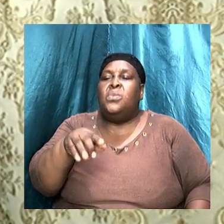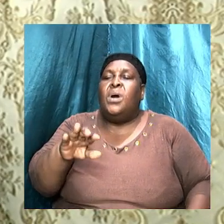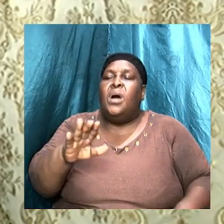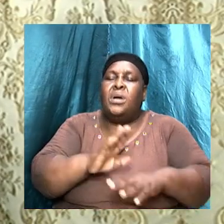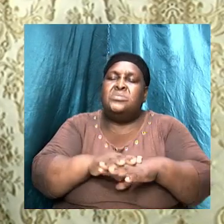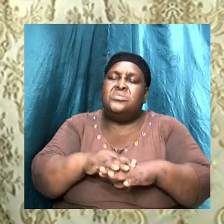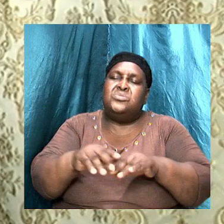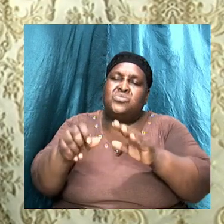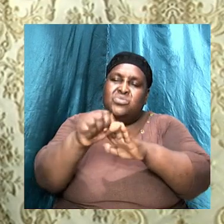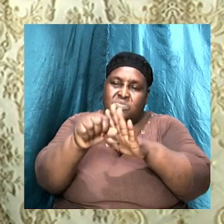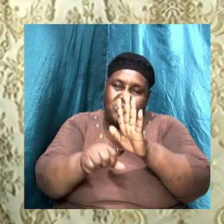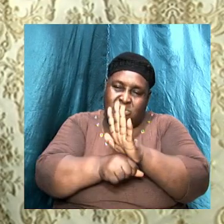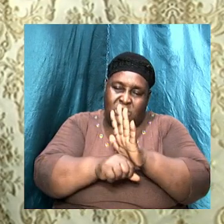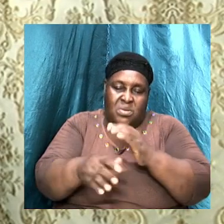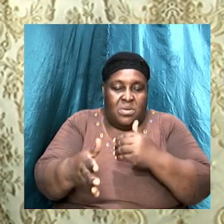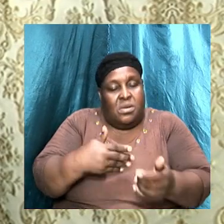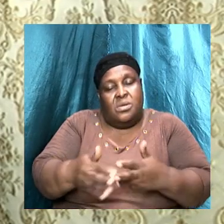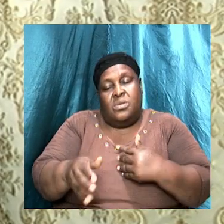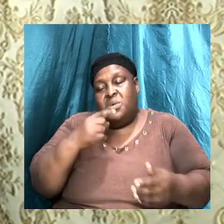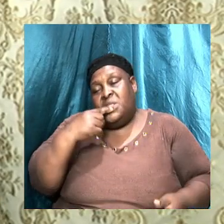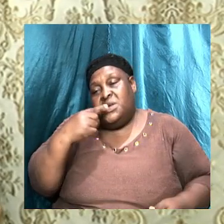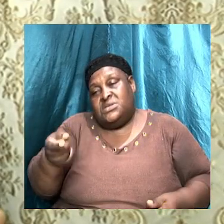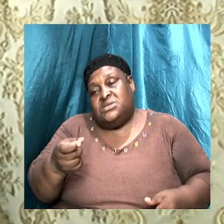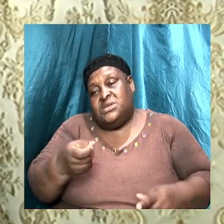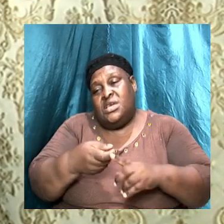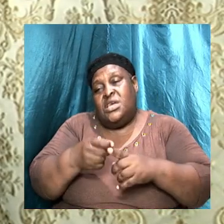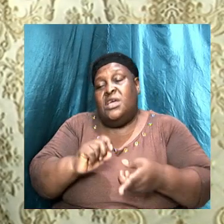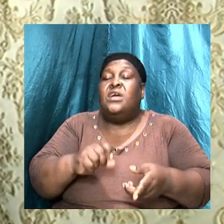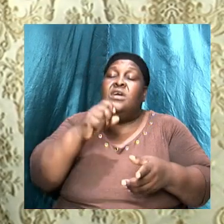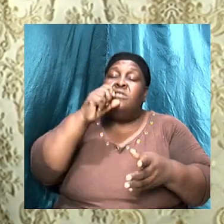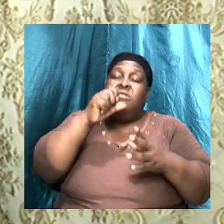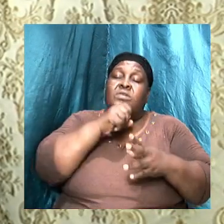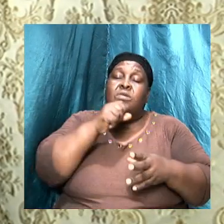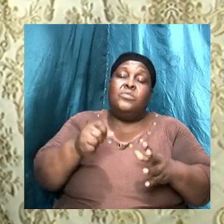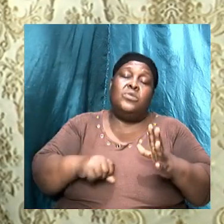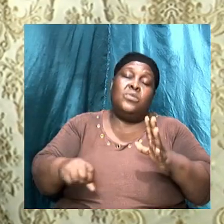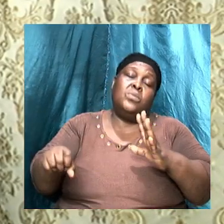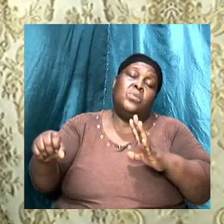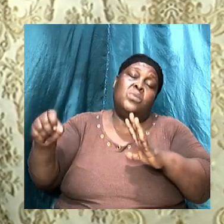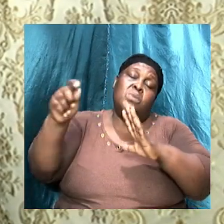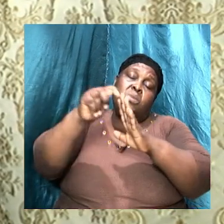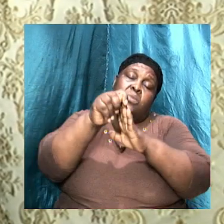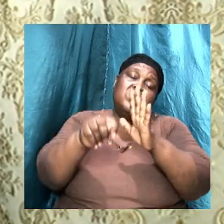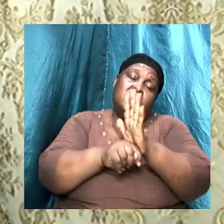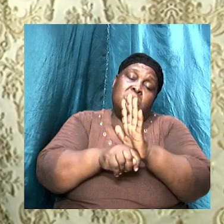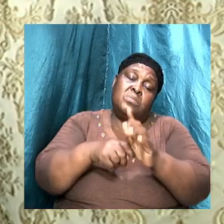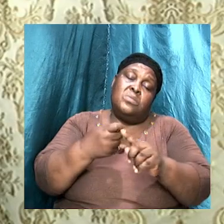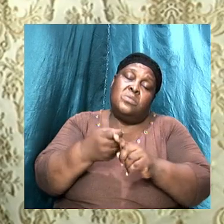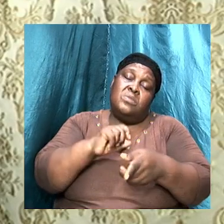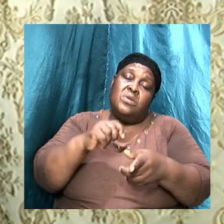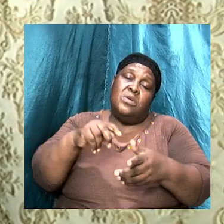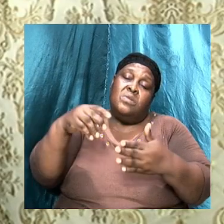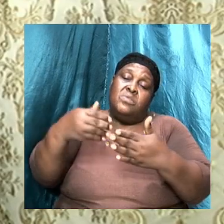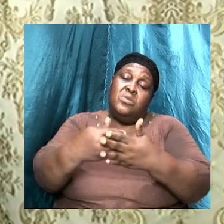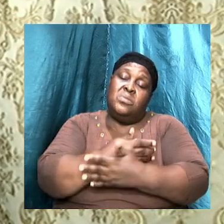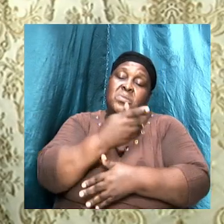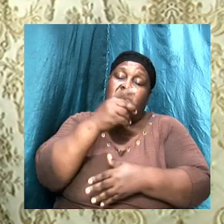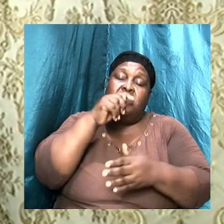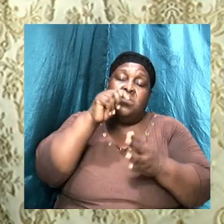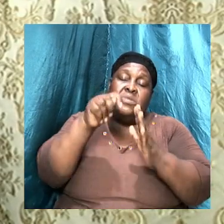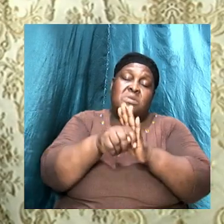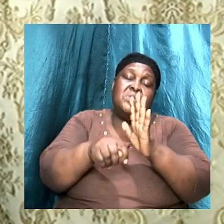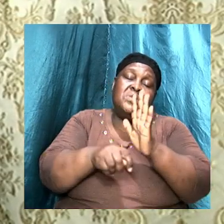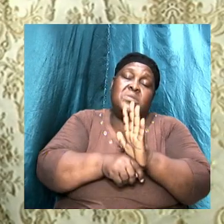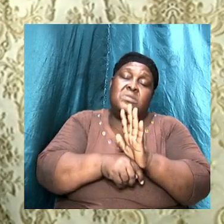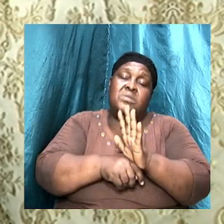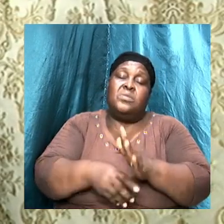whether we say from the Old Testament, from the New Testament, we come to you from